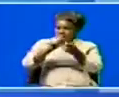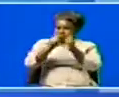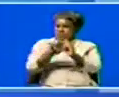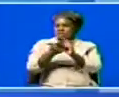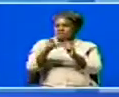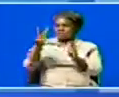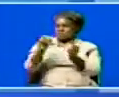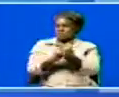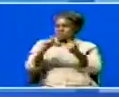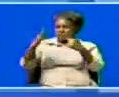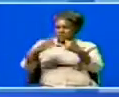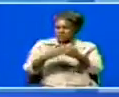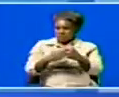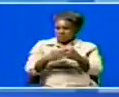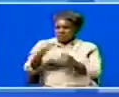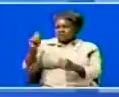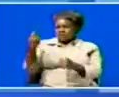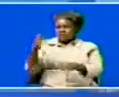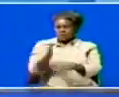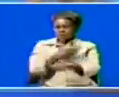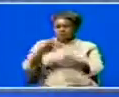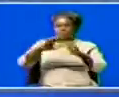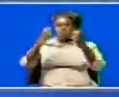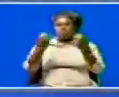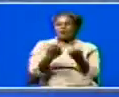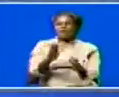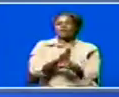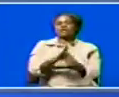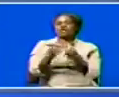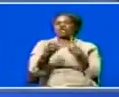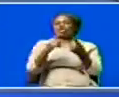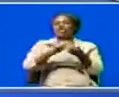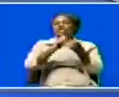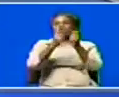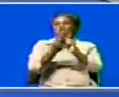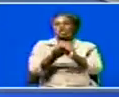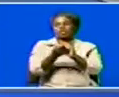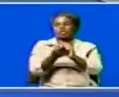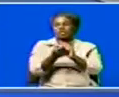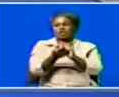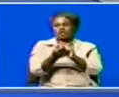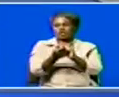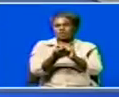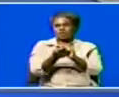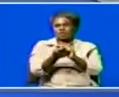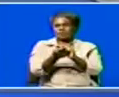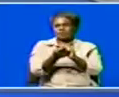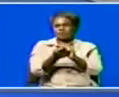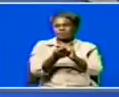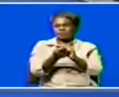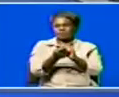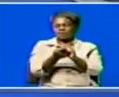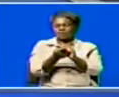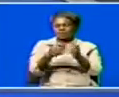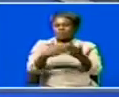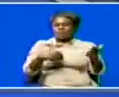Yeah. 2018 is the year Kenyan music goes global. Speaking about revolution, before you go over to the other sector that you're active in, that is